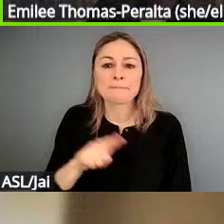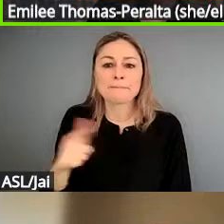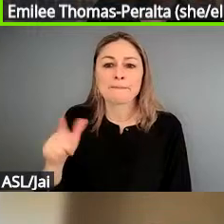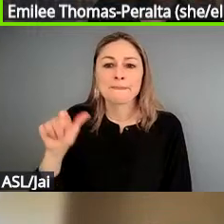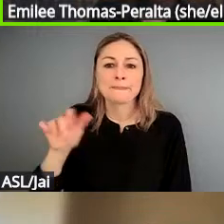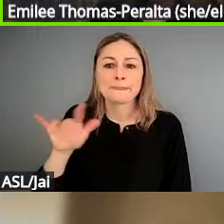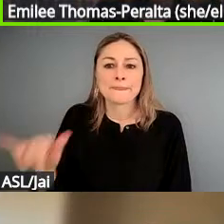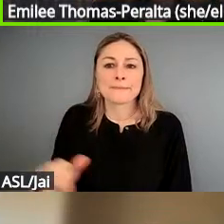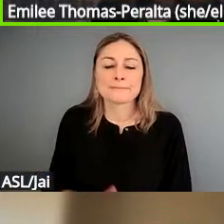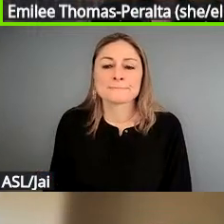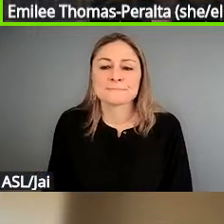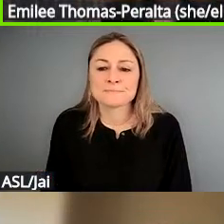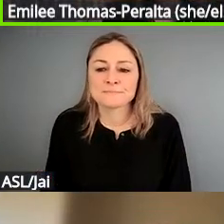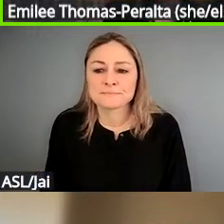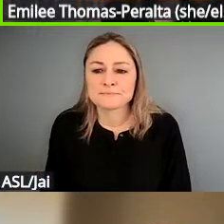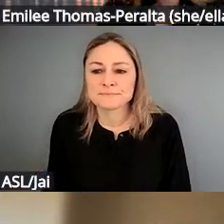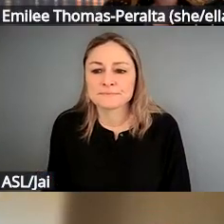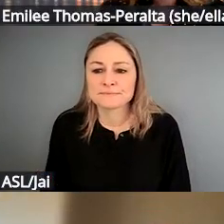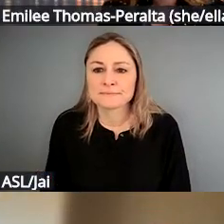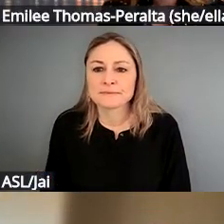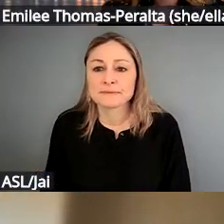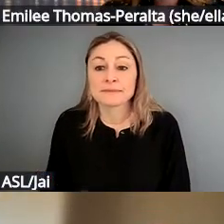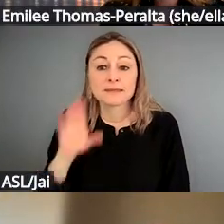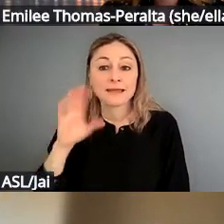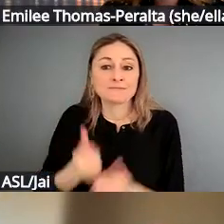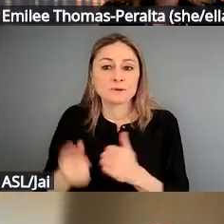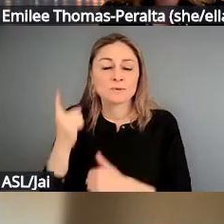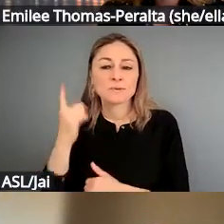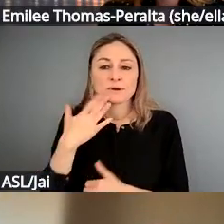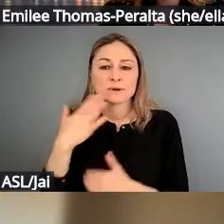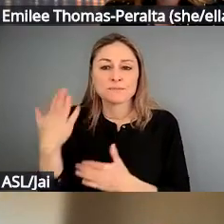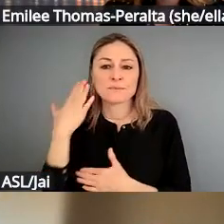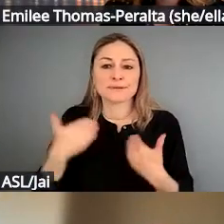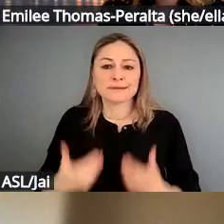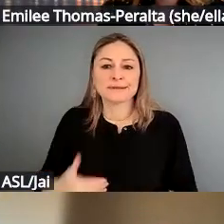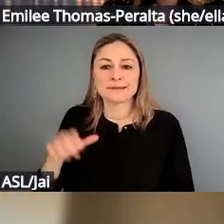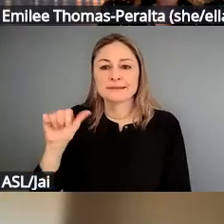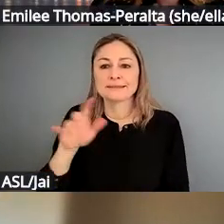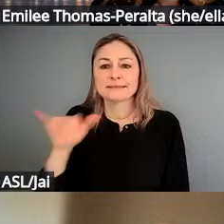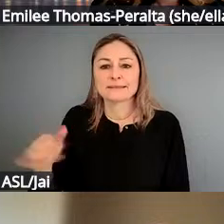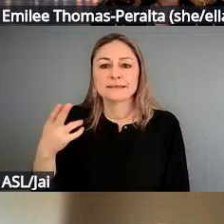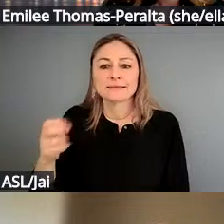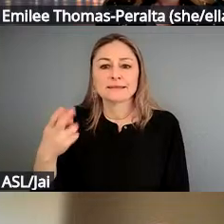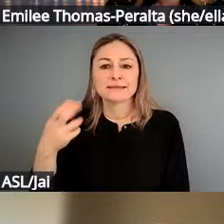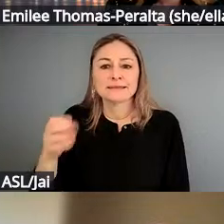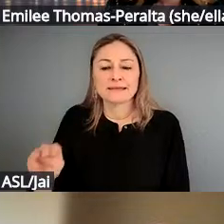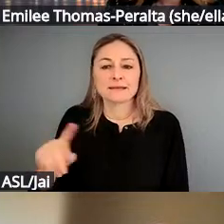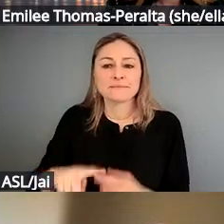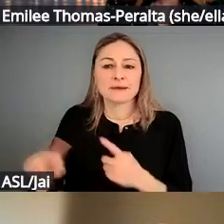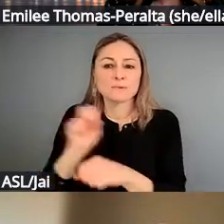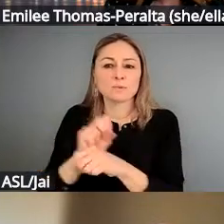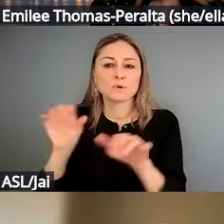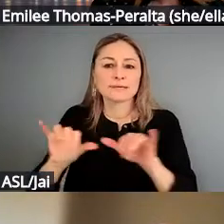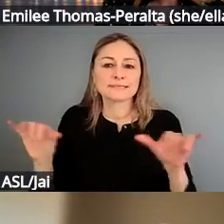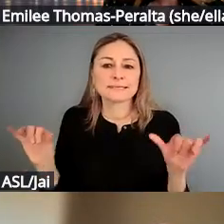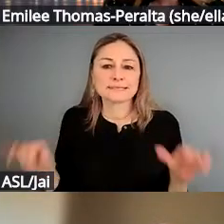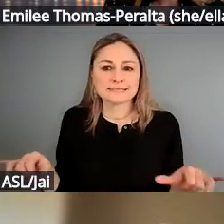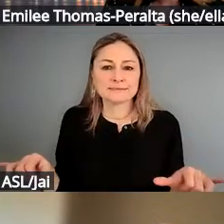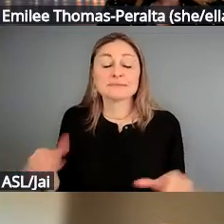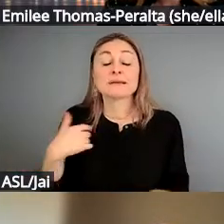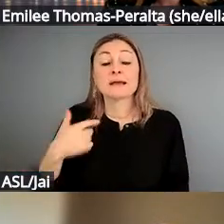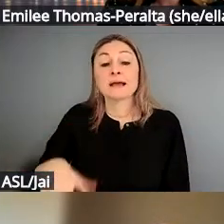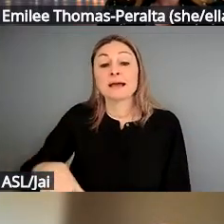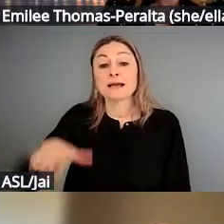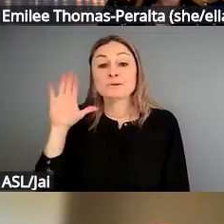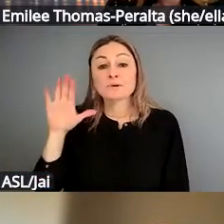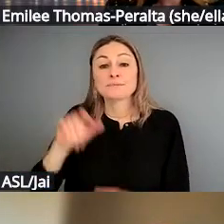Michael. Hey everyone, good morning. Anthony Samperio, he, him pronouns, and I'm with Work Systems. I grew up